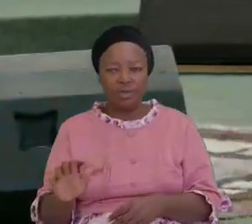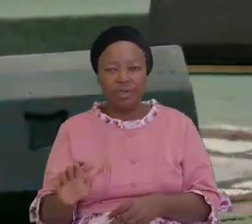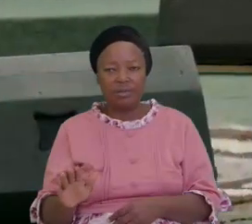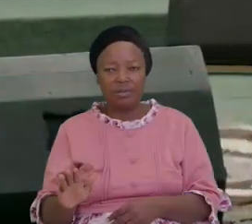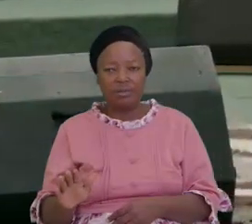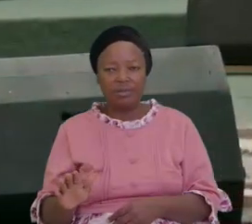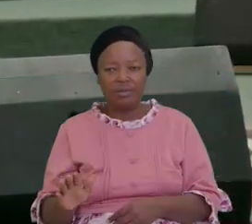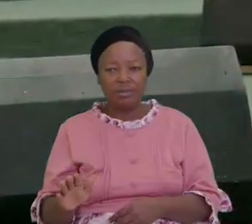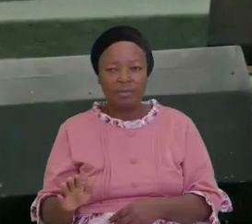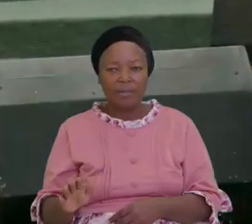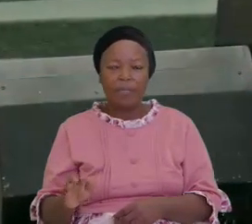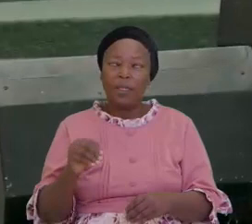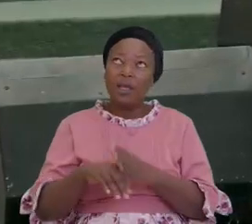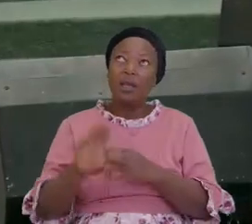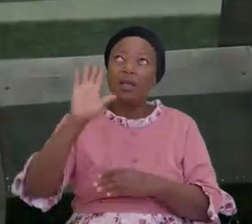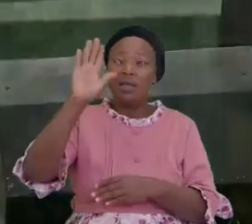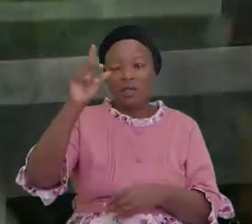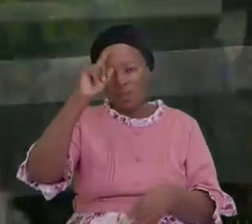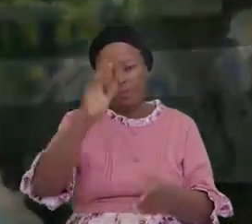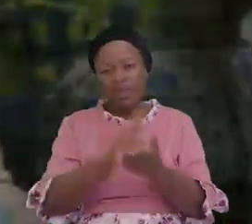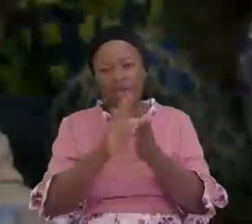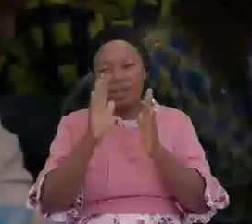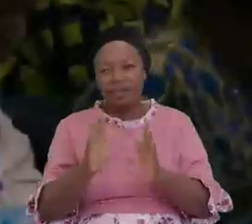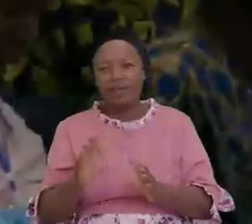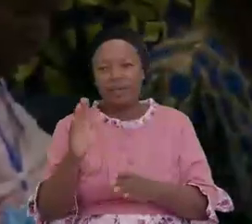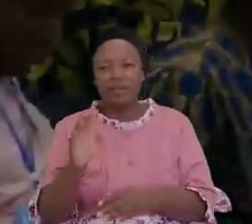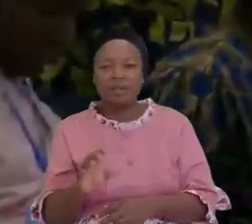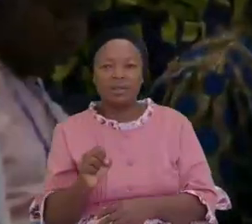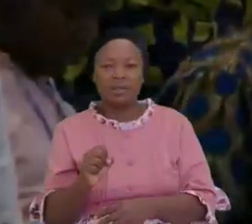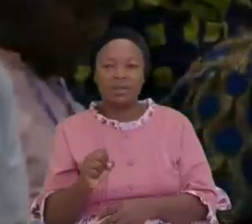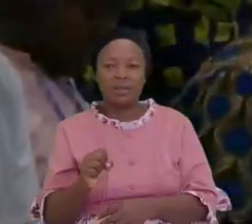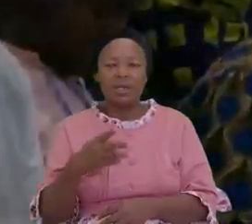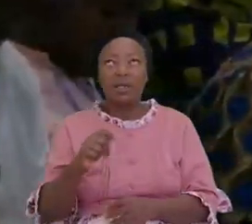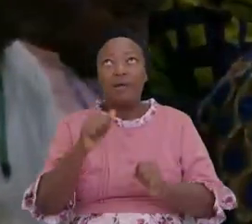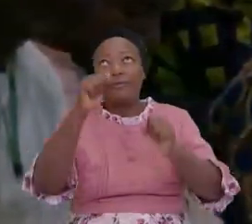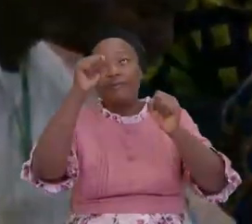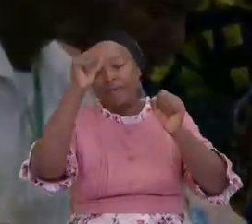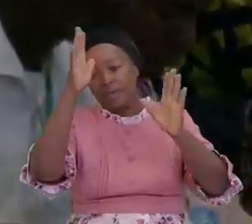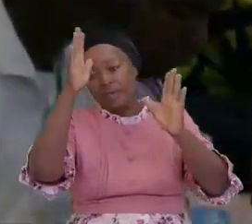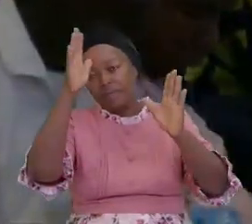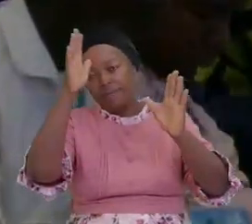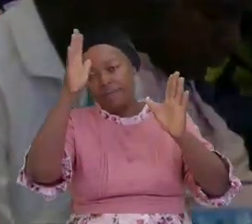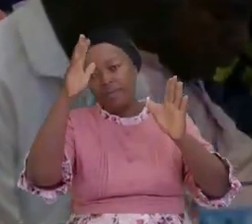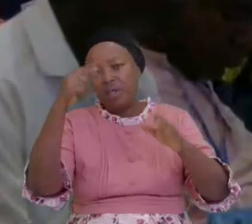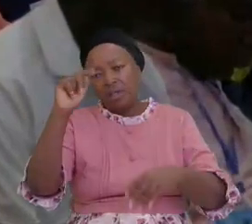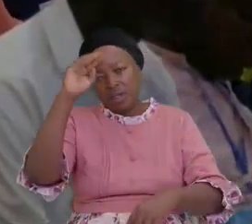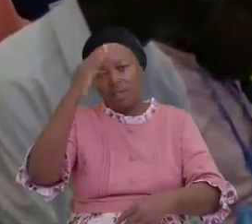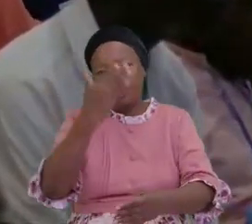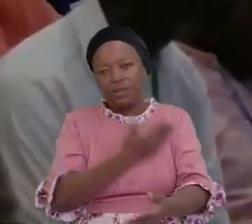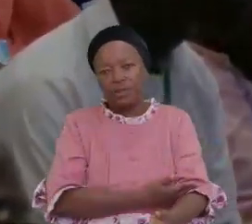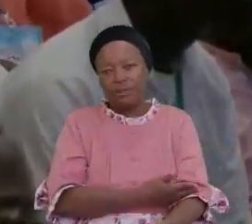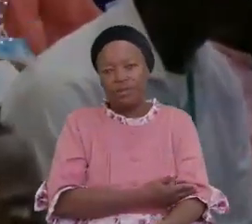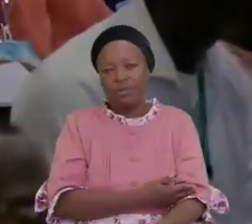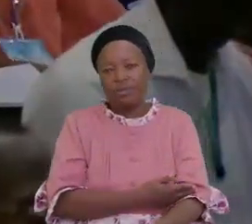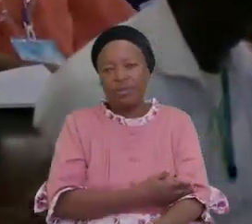In his saints. The Father, the Son,